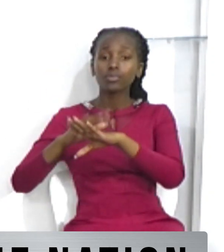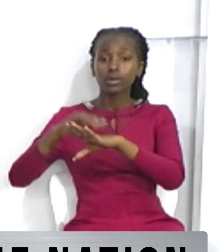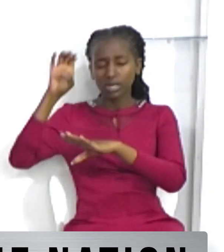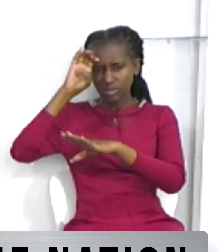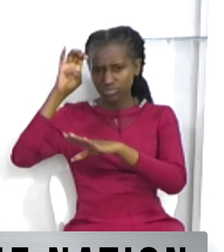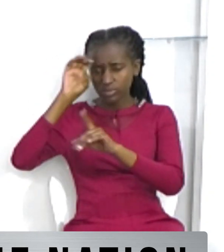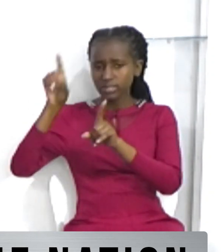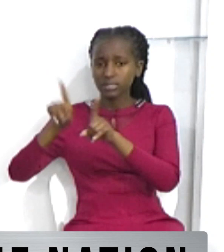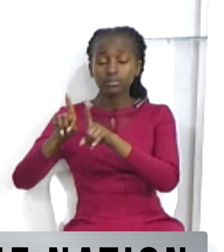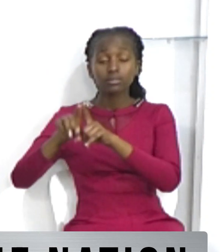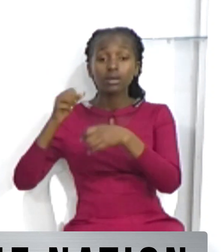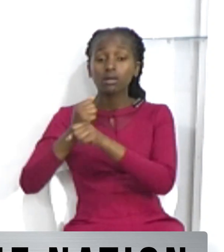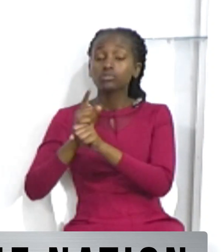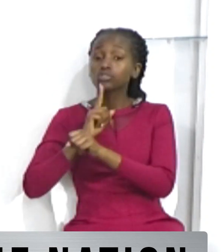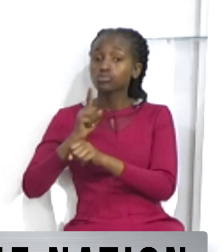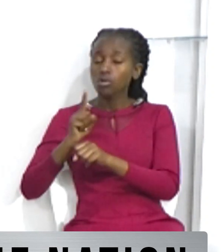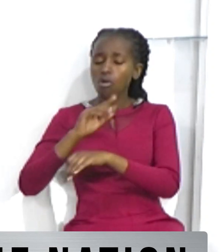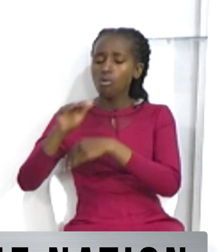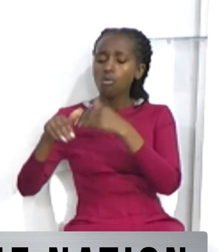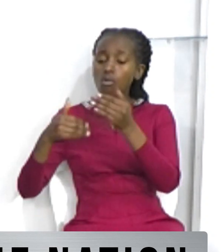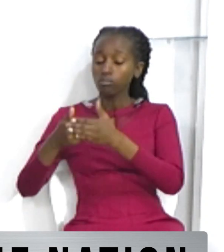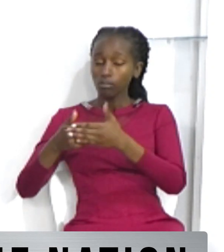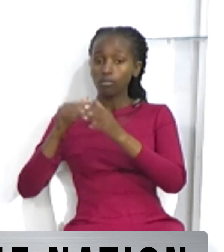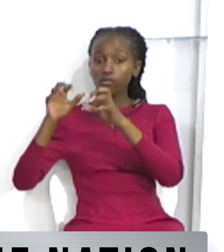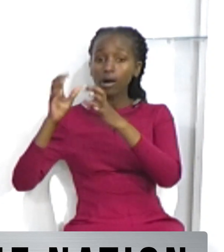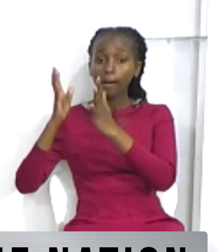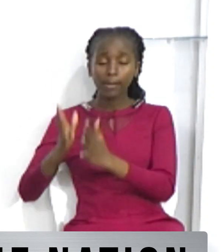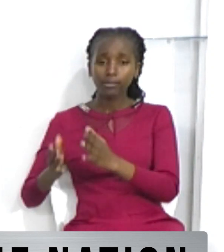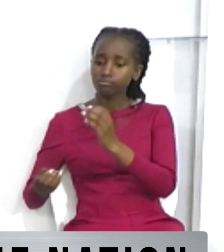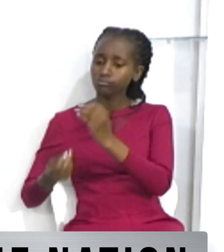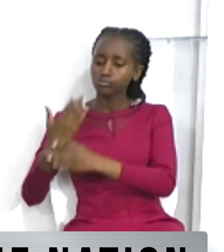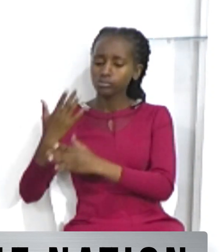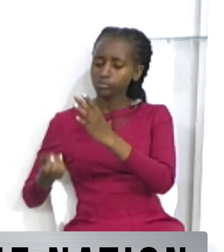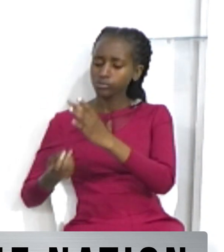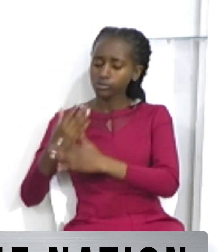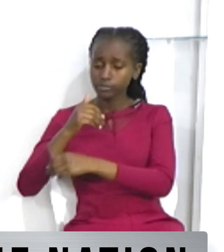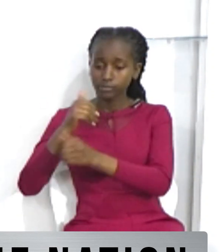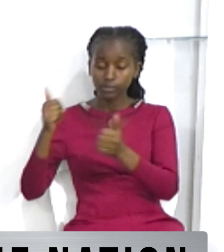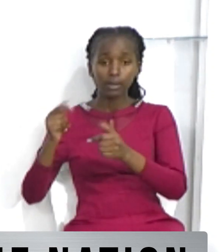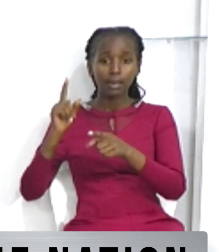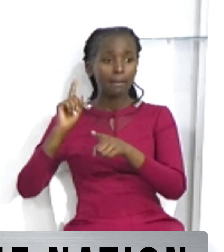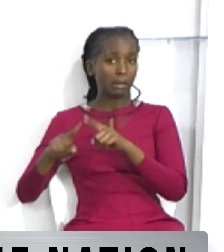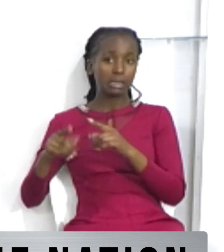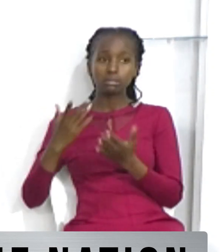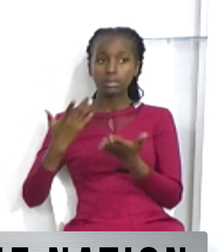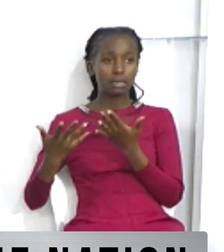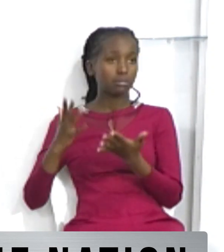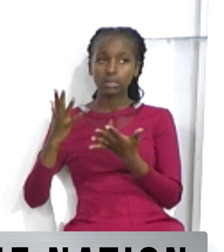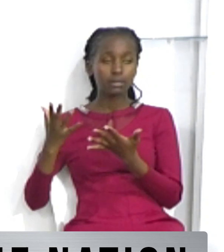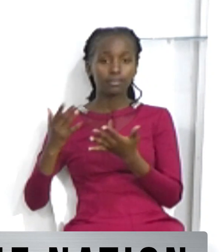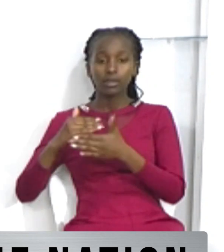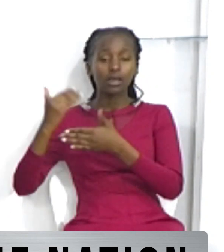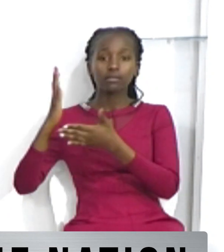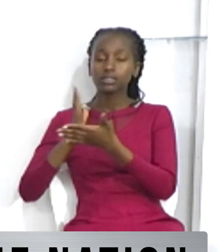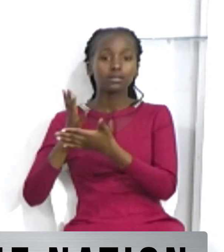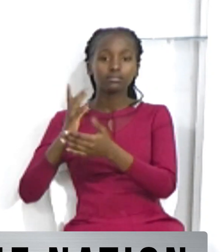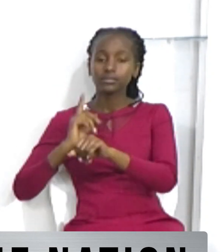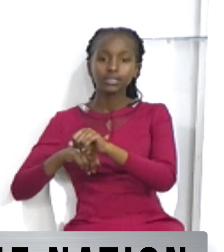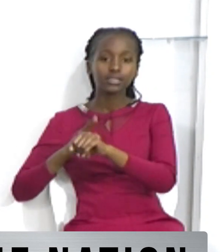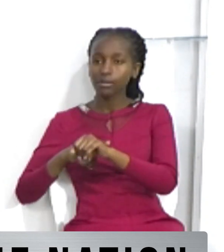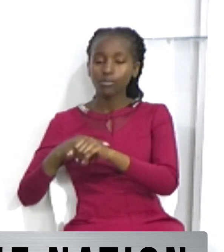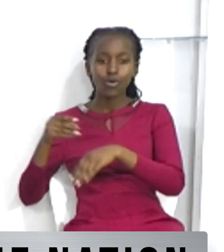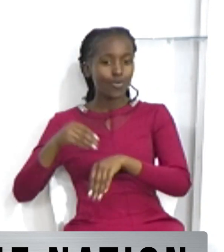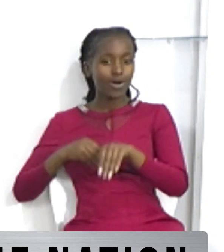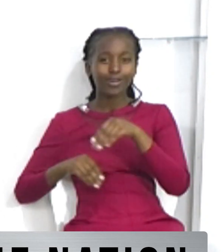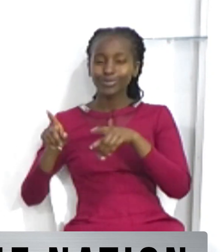ensured that the farmer is producing. Yes. Unfortunately, somewhere along the way, corruption and